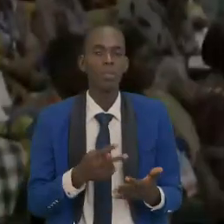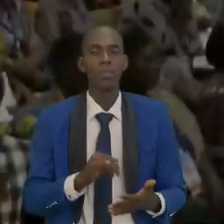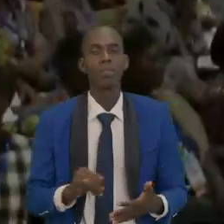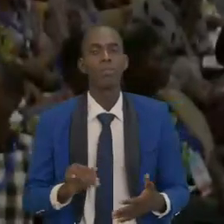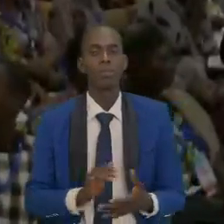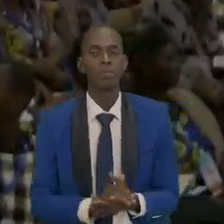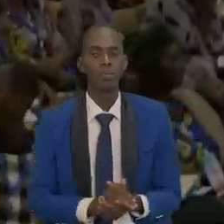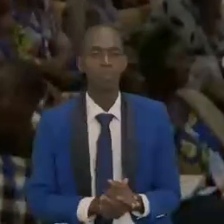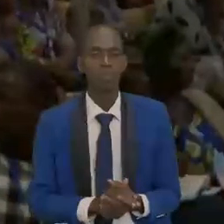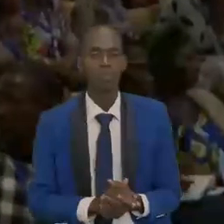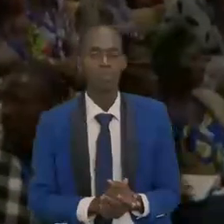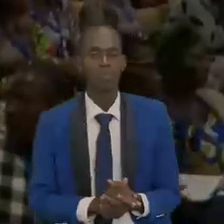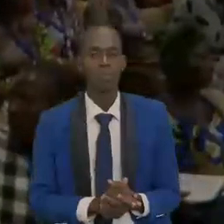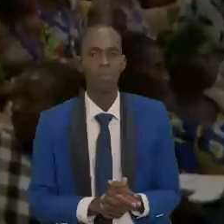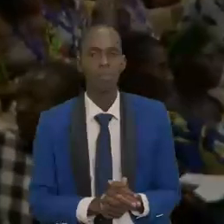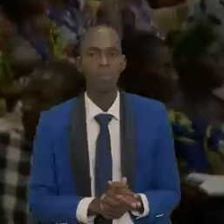obtain